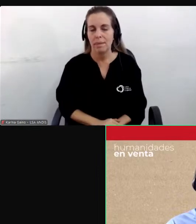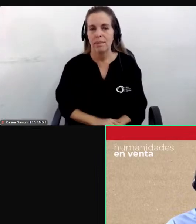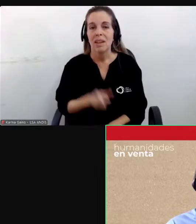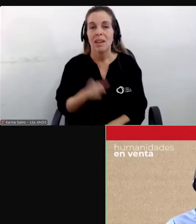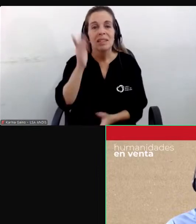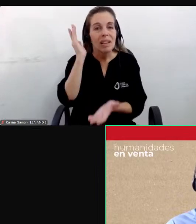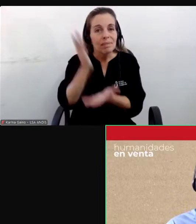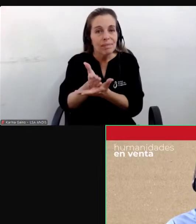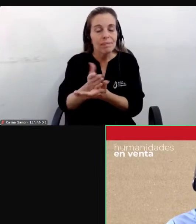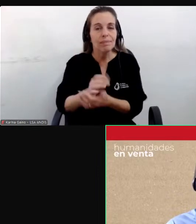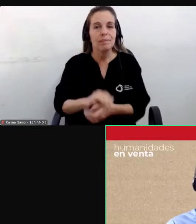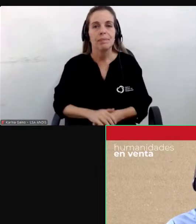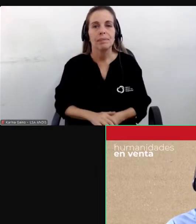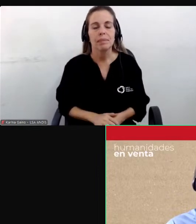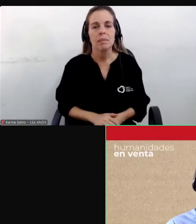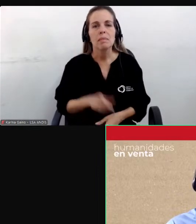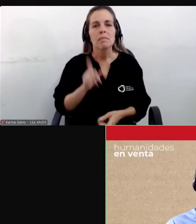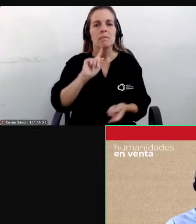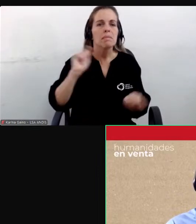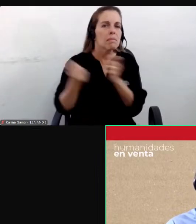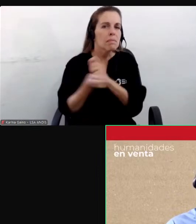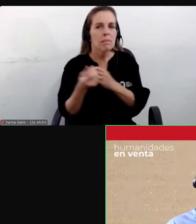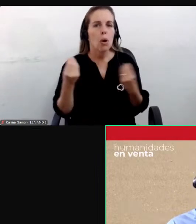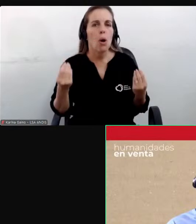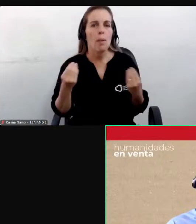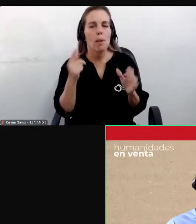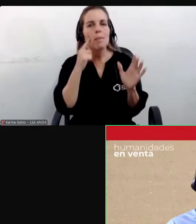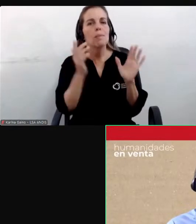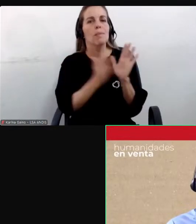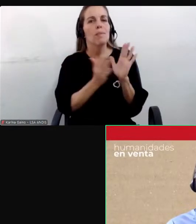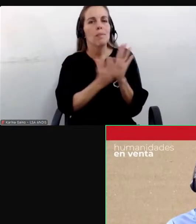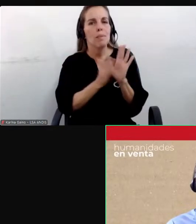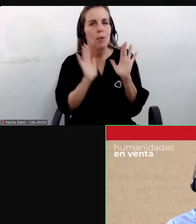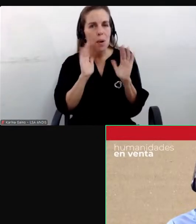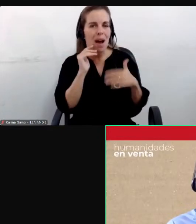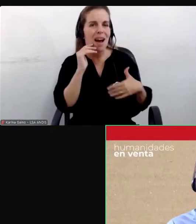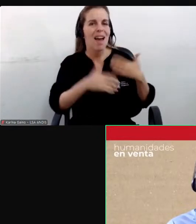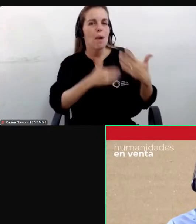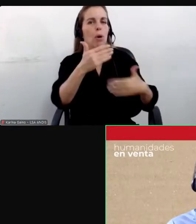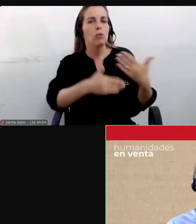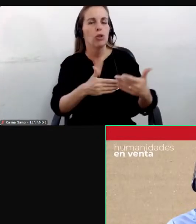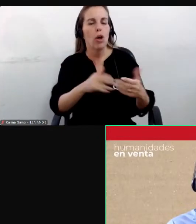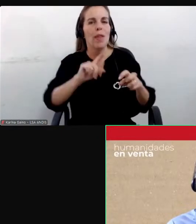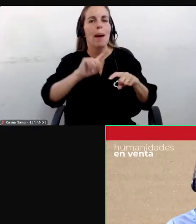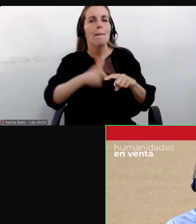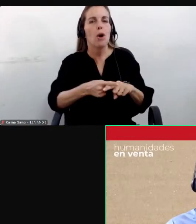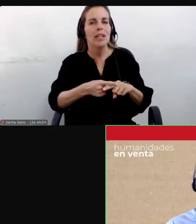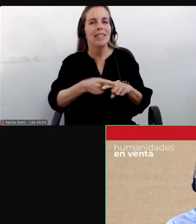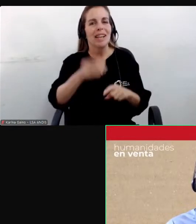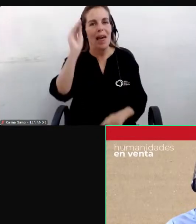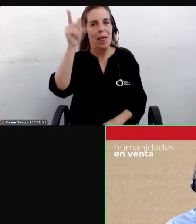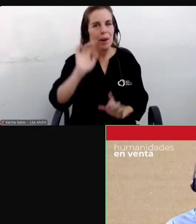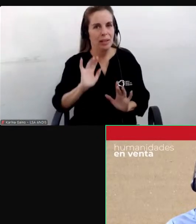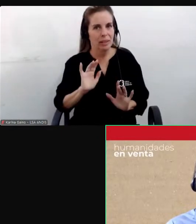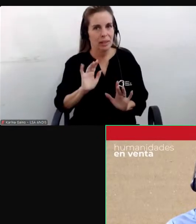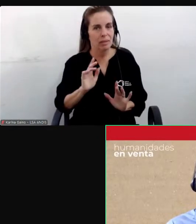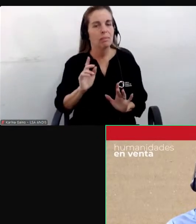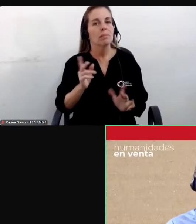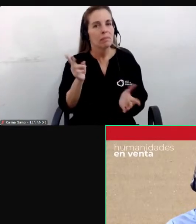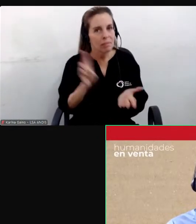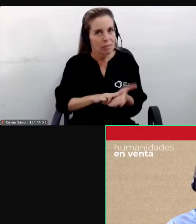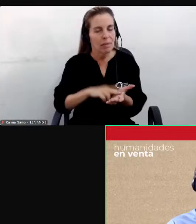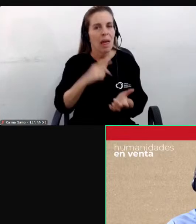be convicted. And that was a milestone in the evolution of Brazilian public policies. And I often highlight the